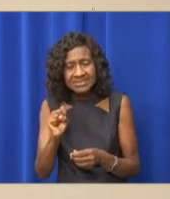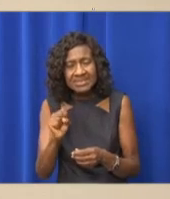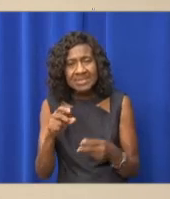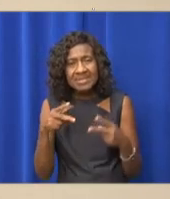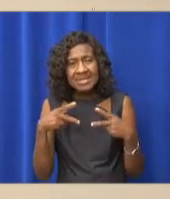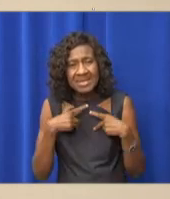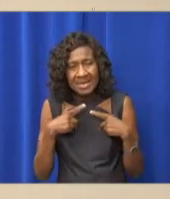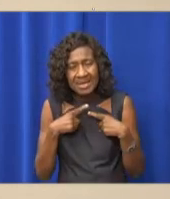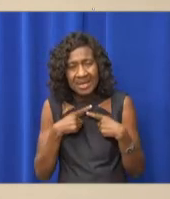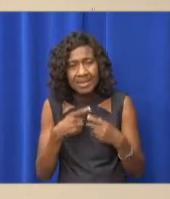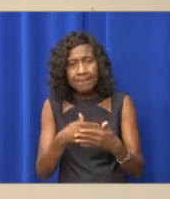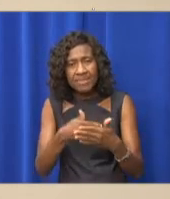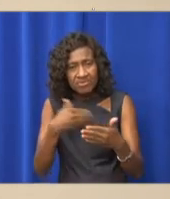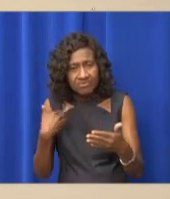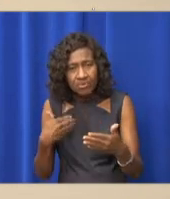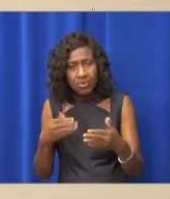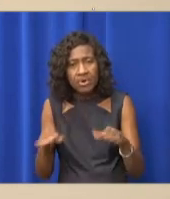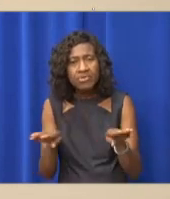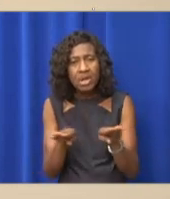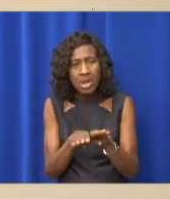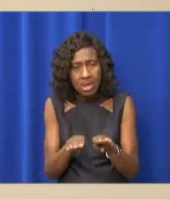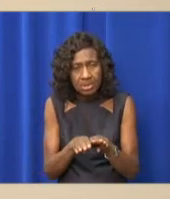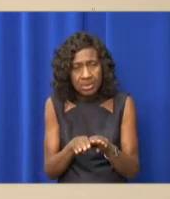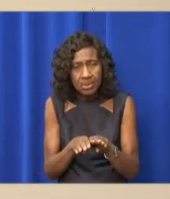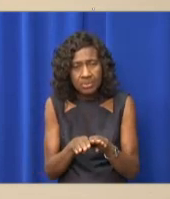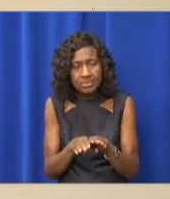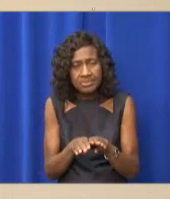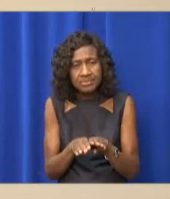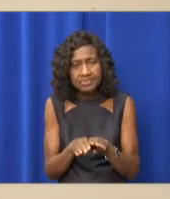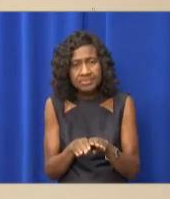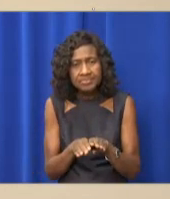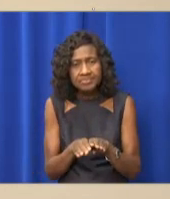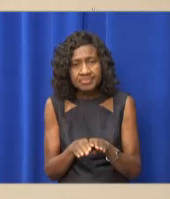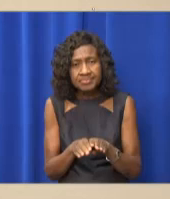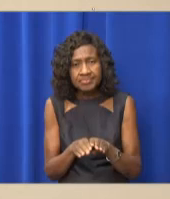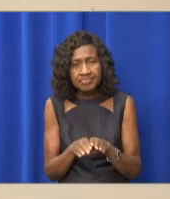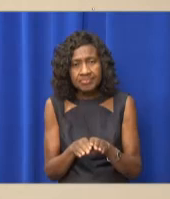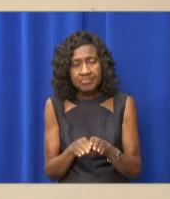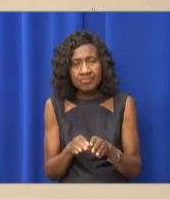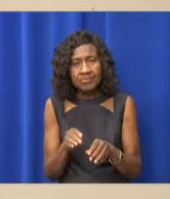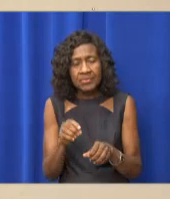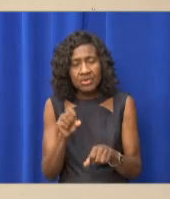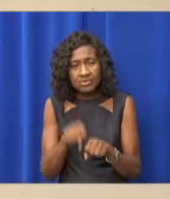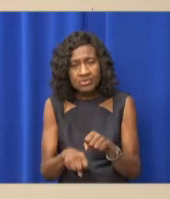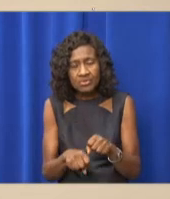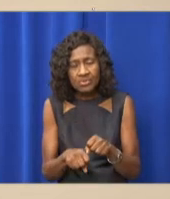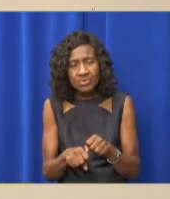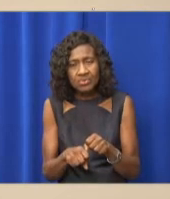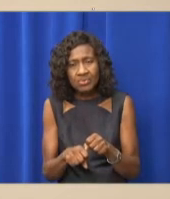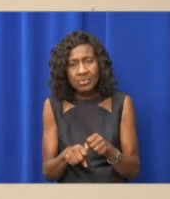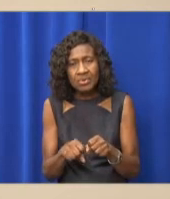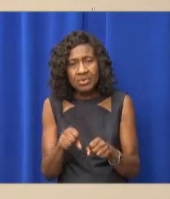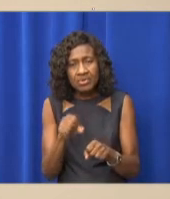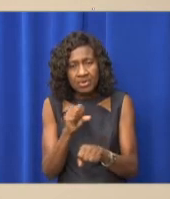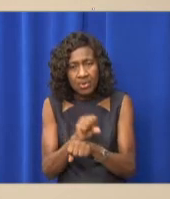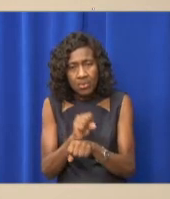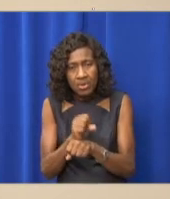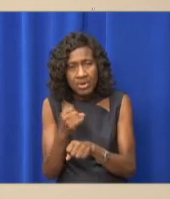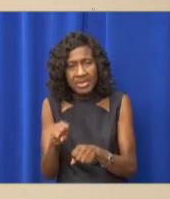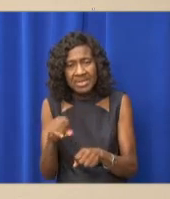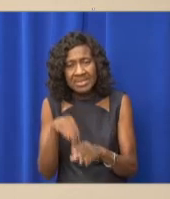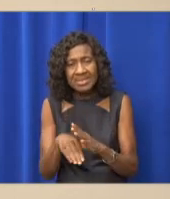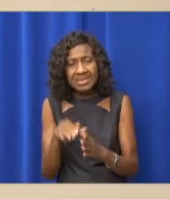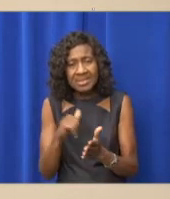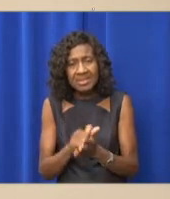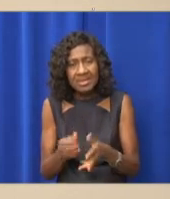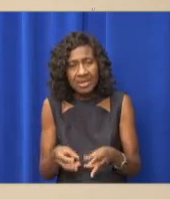down to an even smaller number, 150 odd. So we're working on that basis in the hope